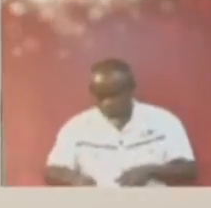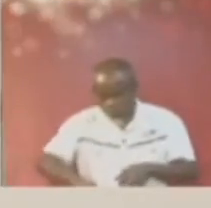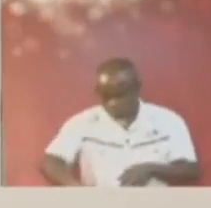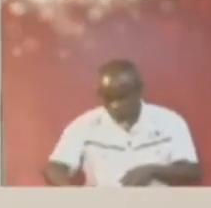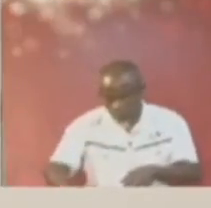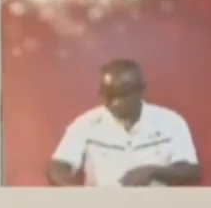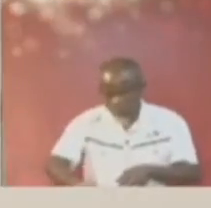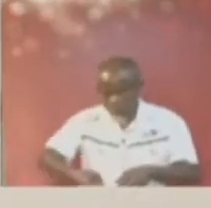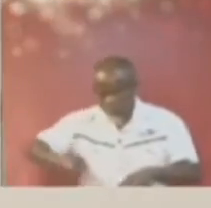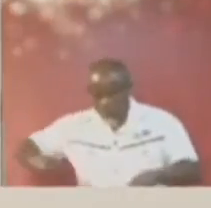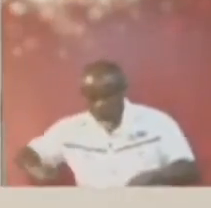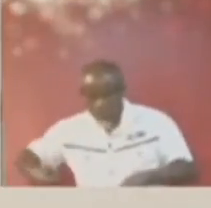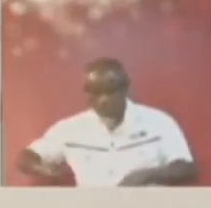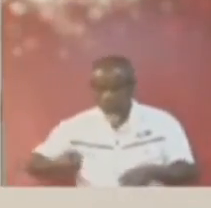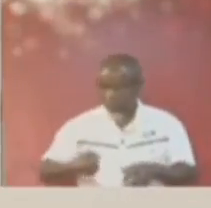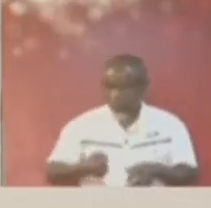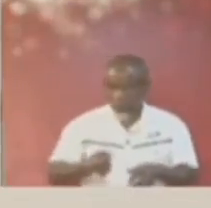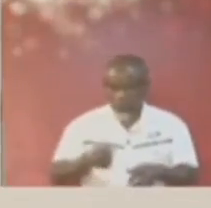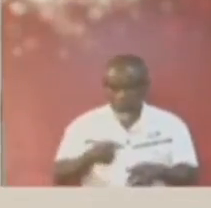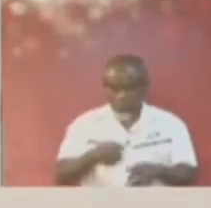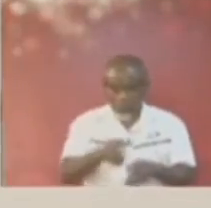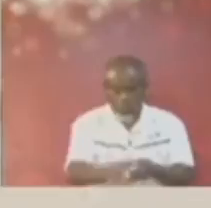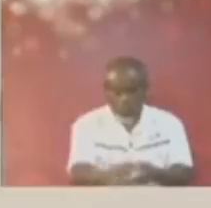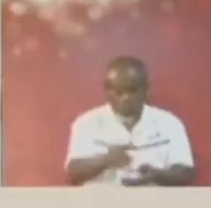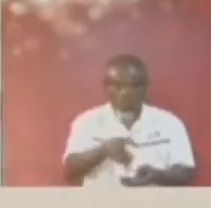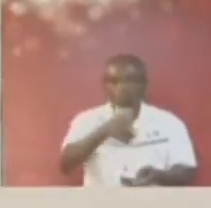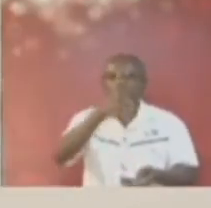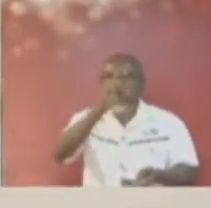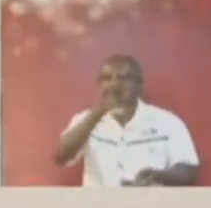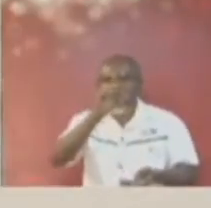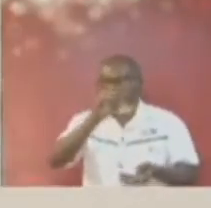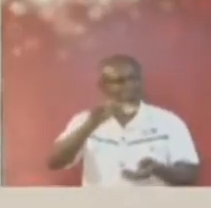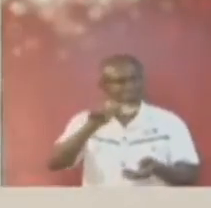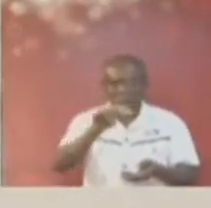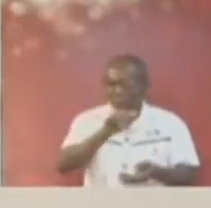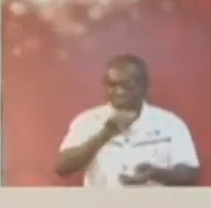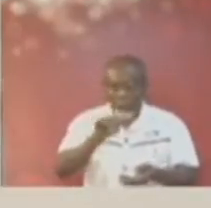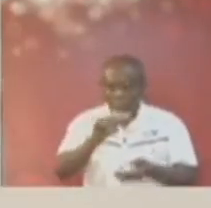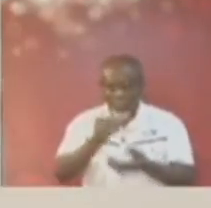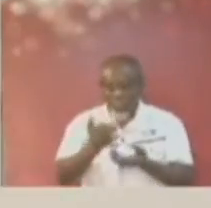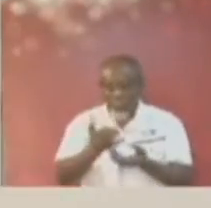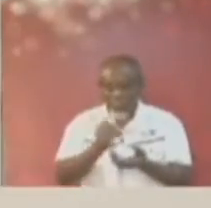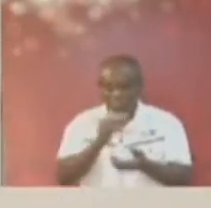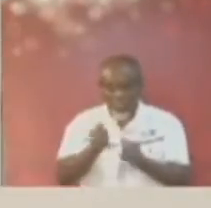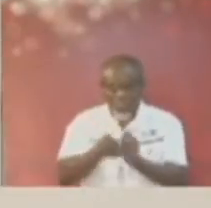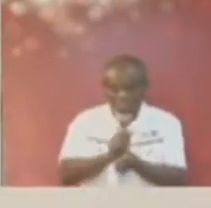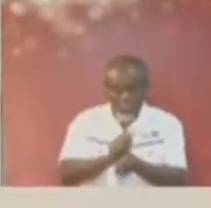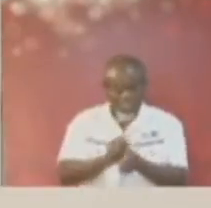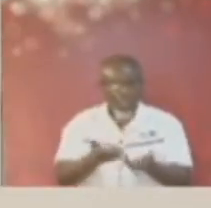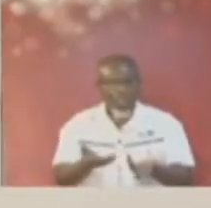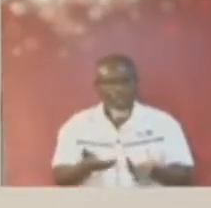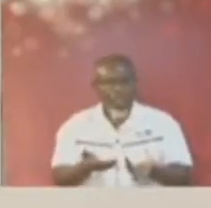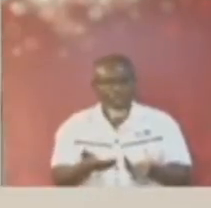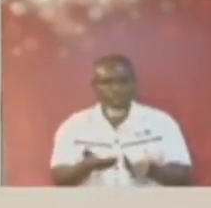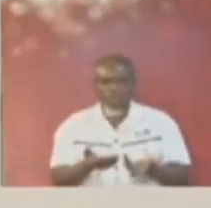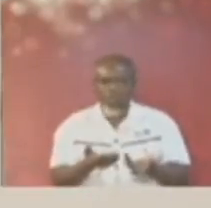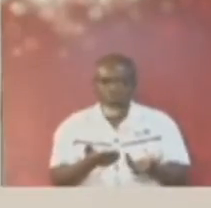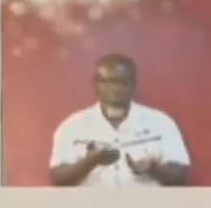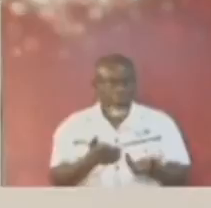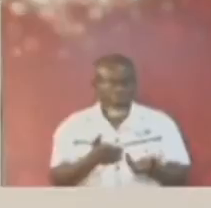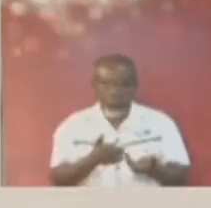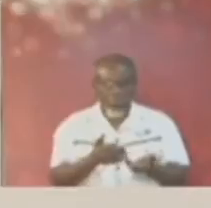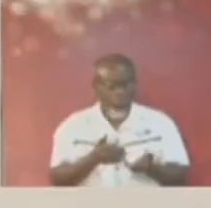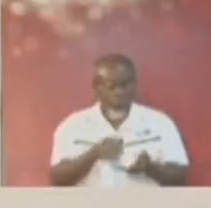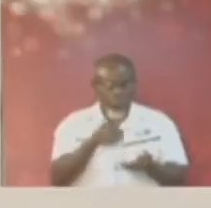spread of disease and germs, as opposed to following the hand sanitization recommendations. So